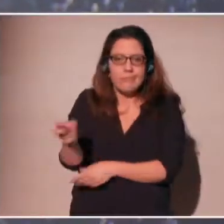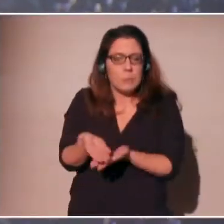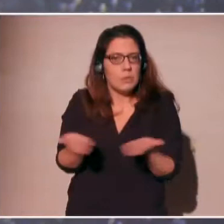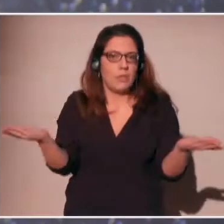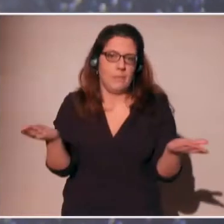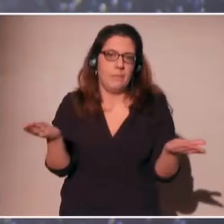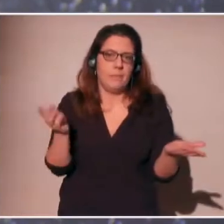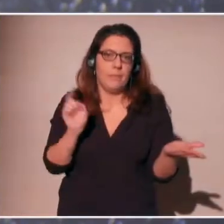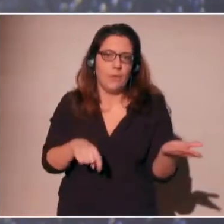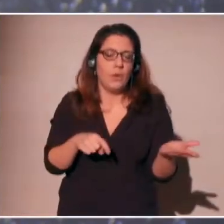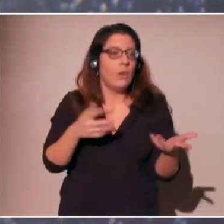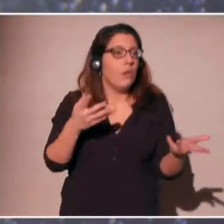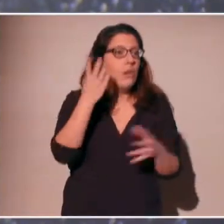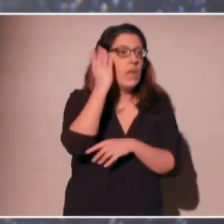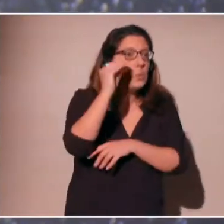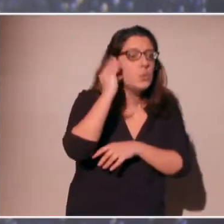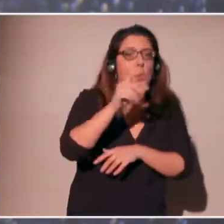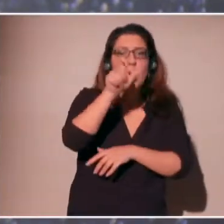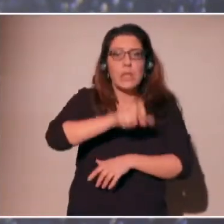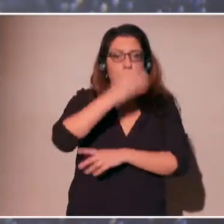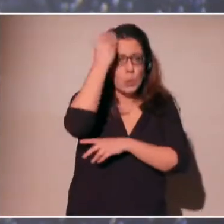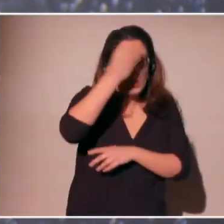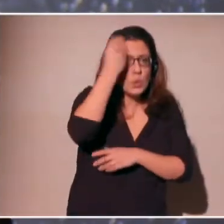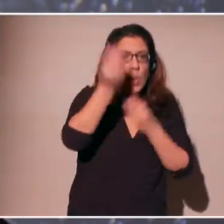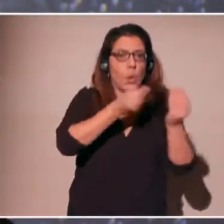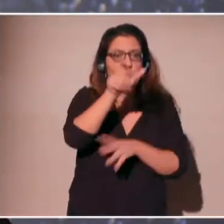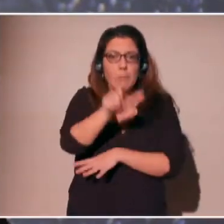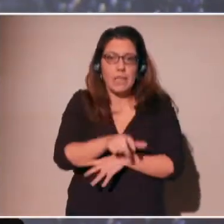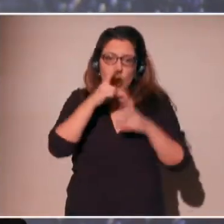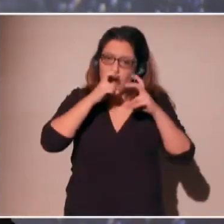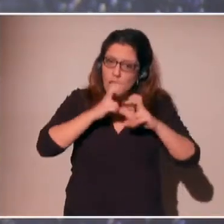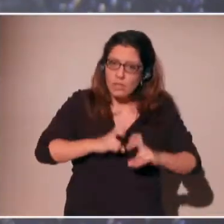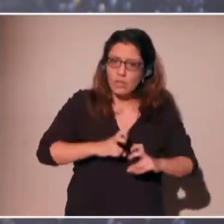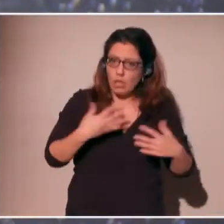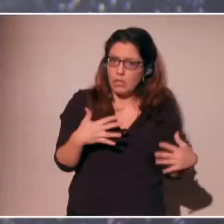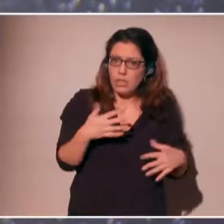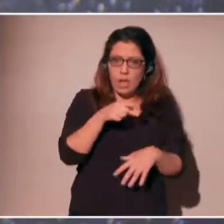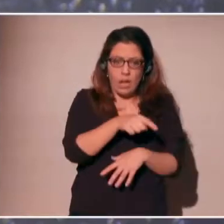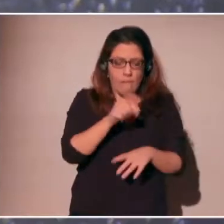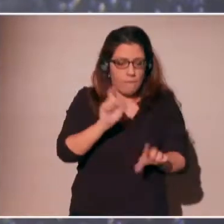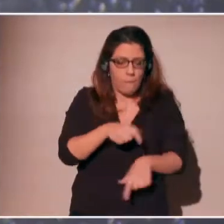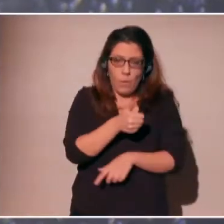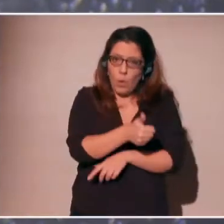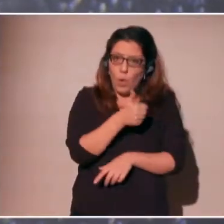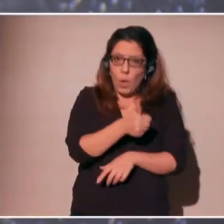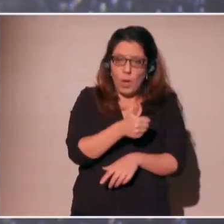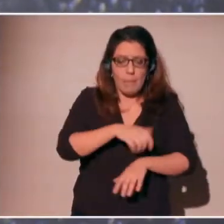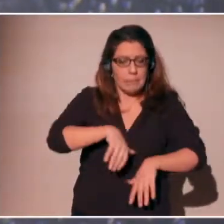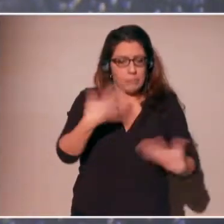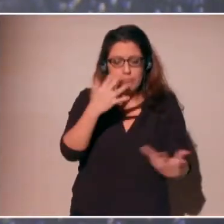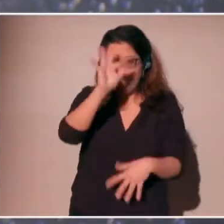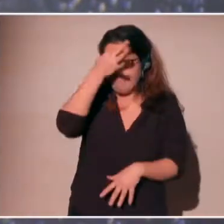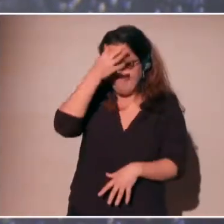be easier to go from the public sector to the private sector and vice versa. Researchers should